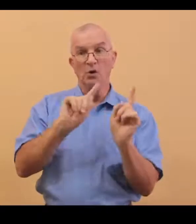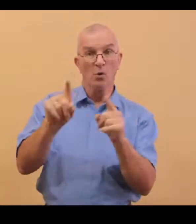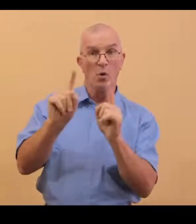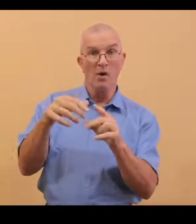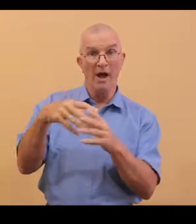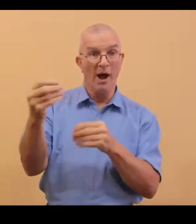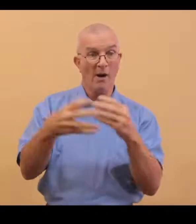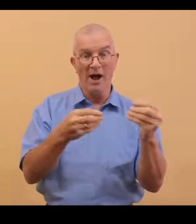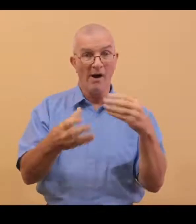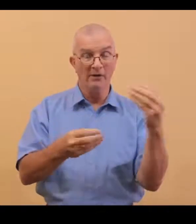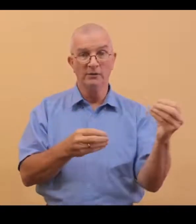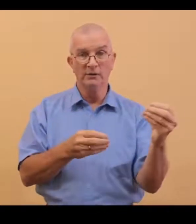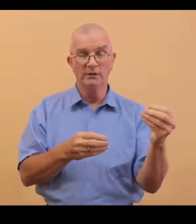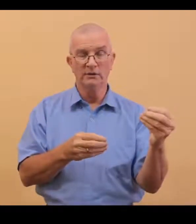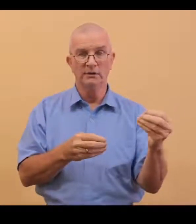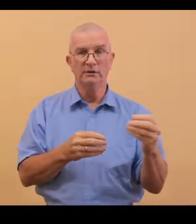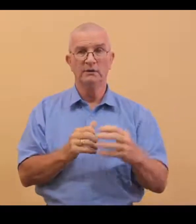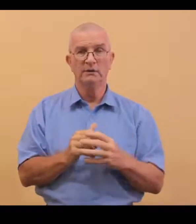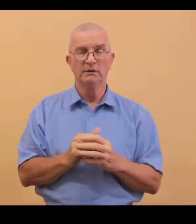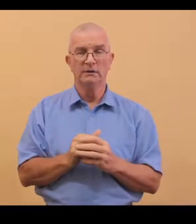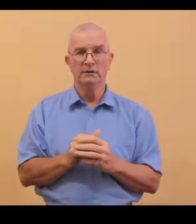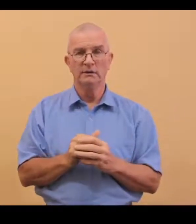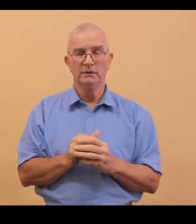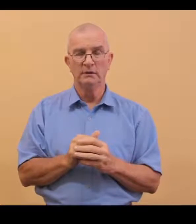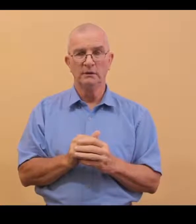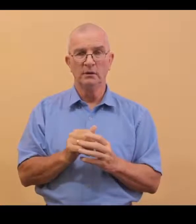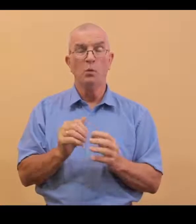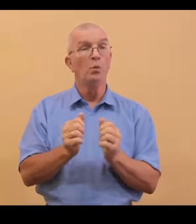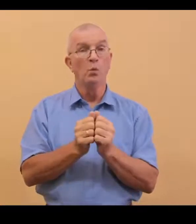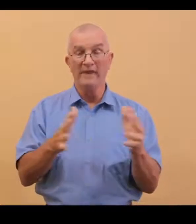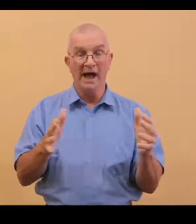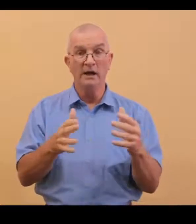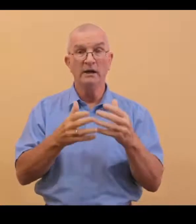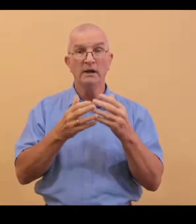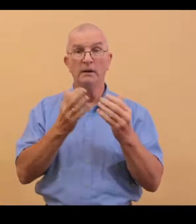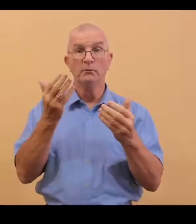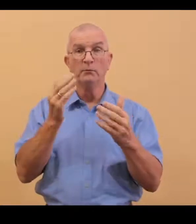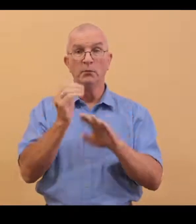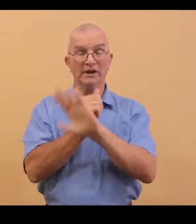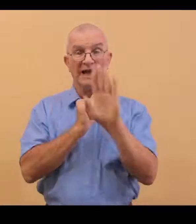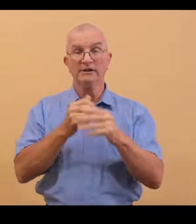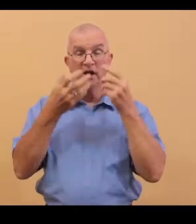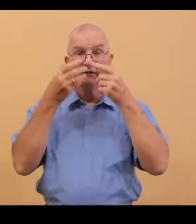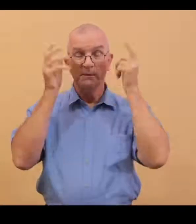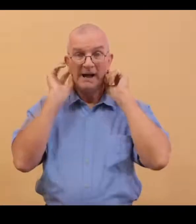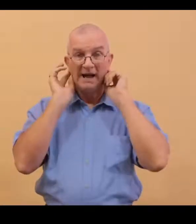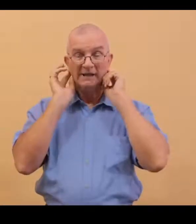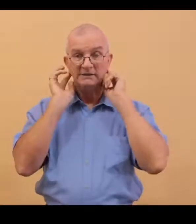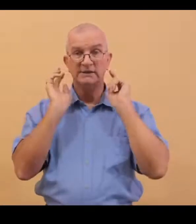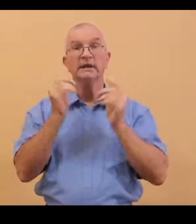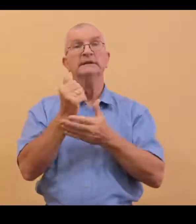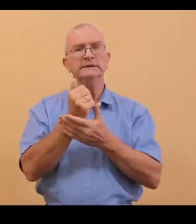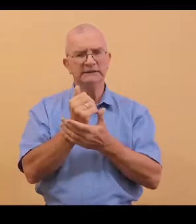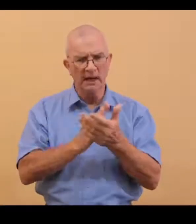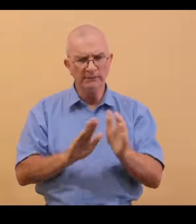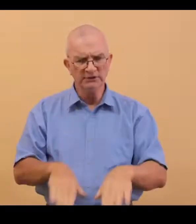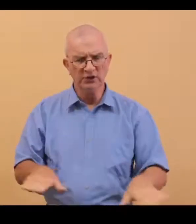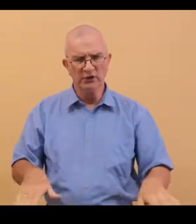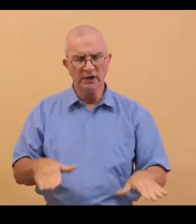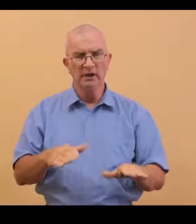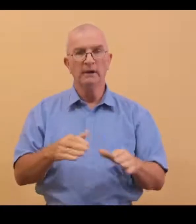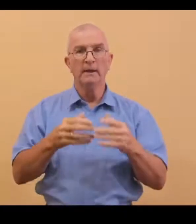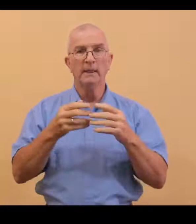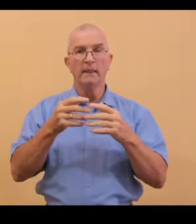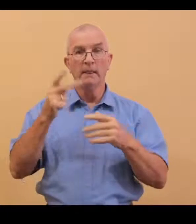the shops, market, or stores without the protection of a mask. In some instances, parents are